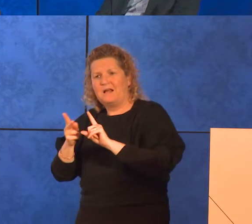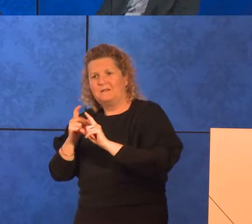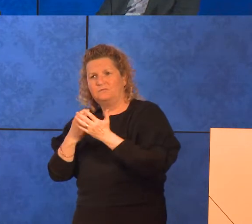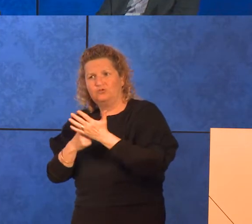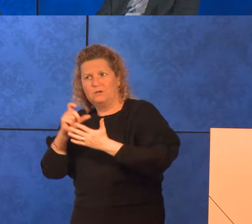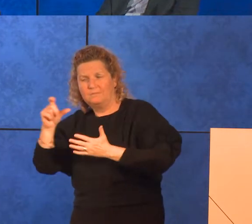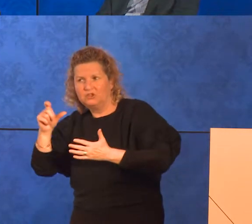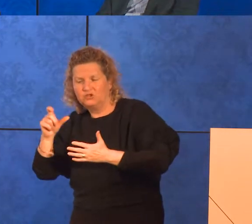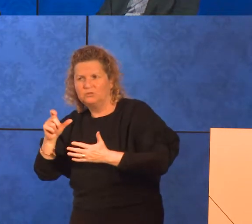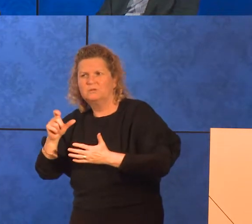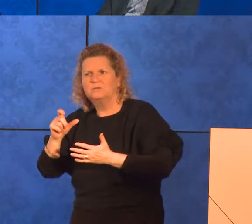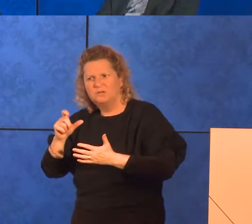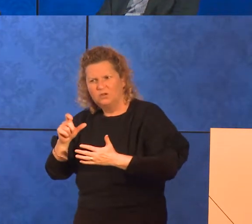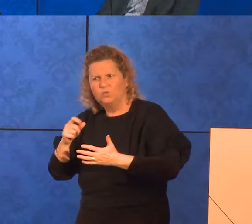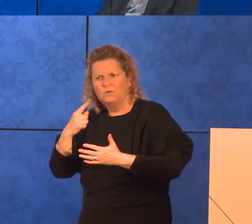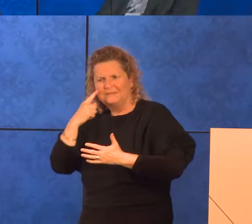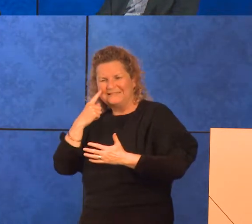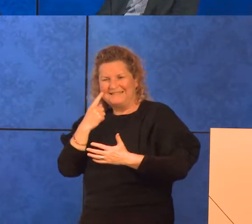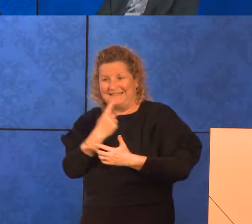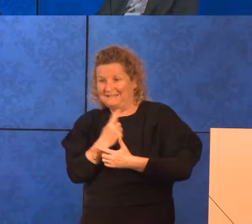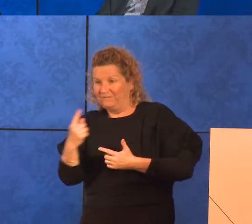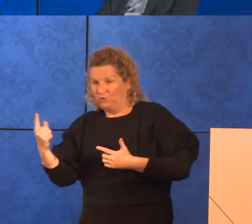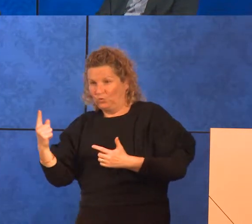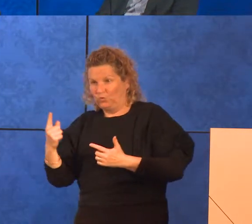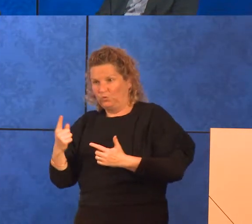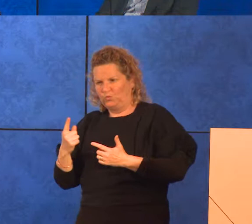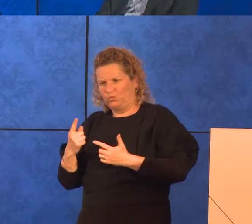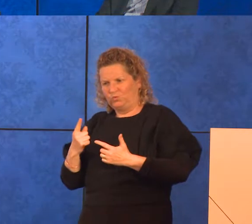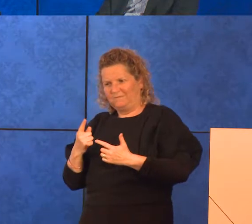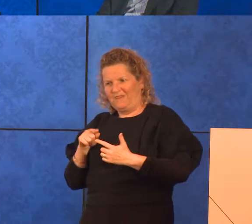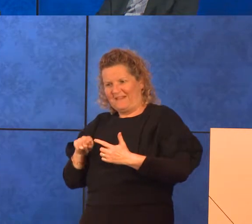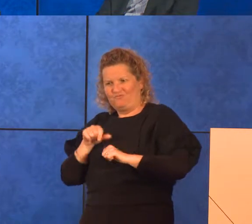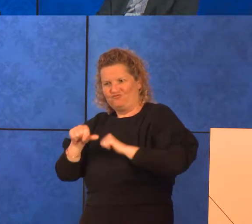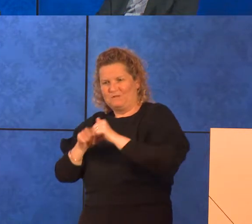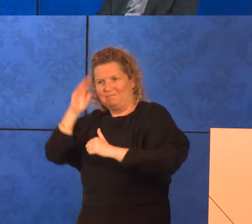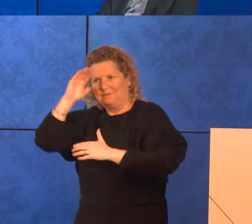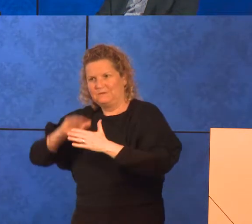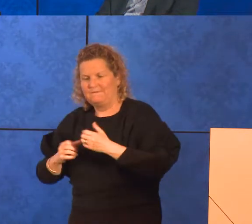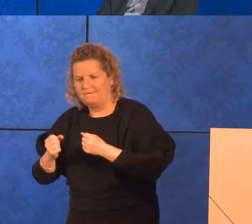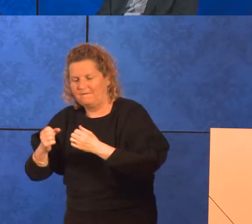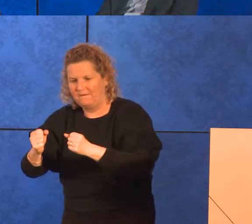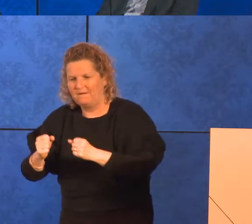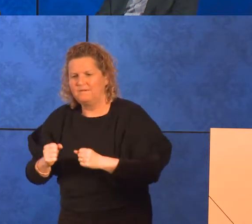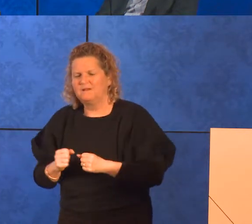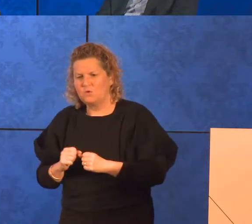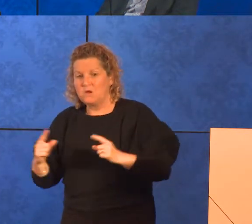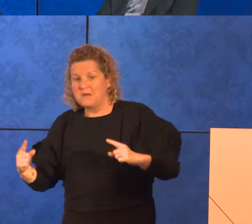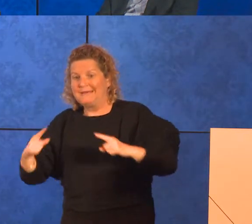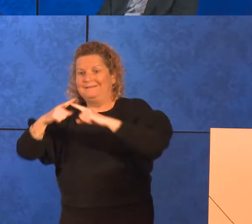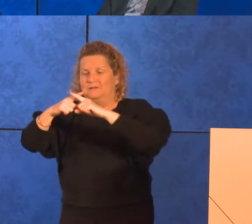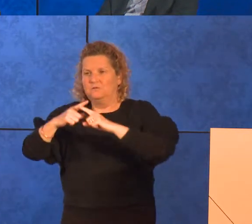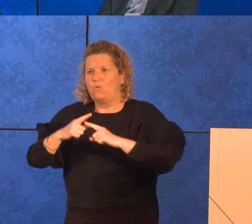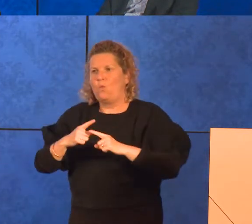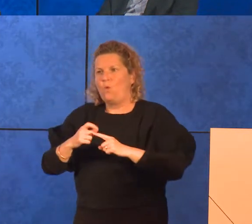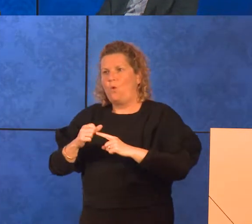you would have seen a lot of individuals going through that with different, you know, intersections, but the community might